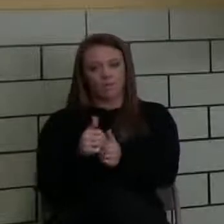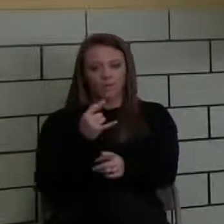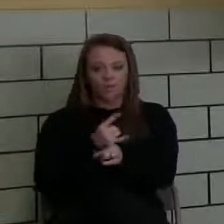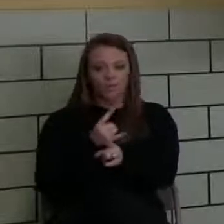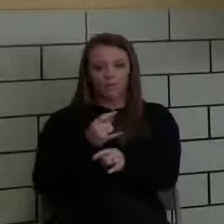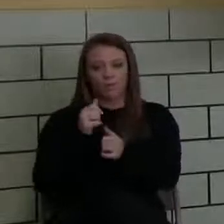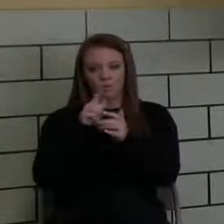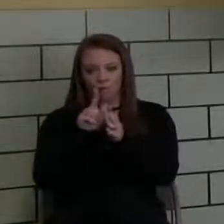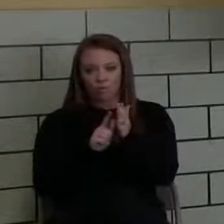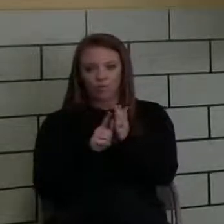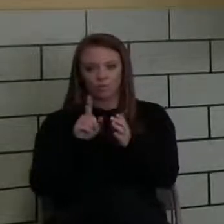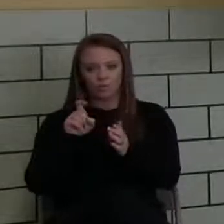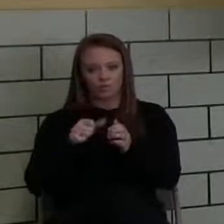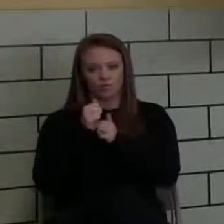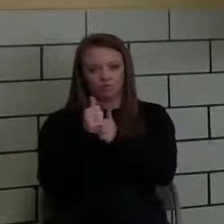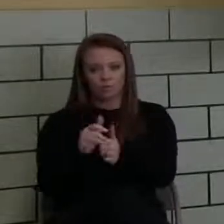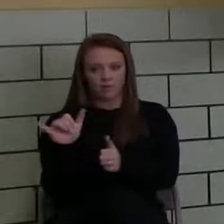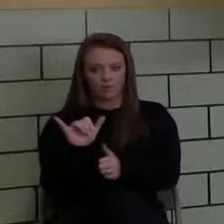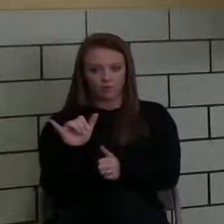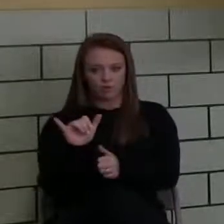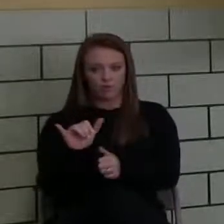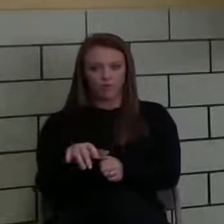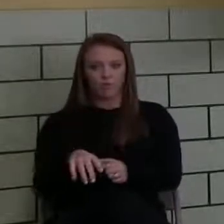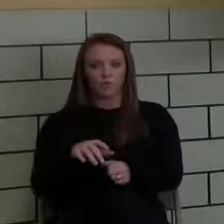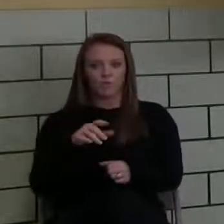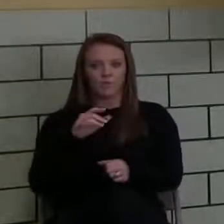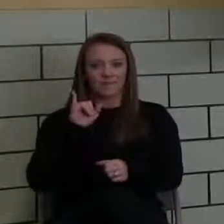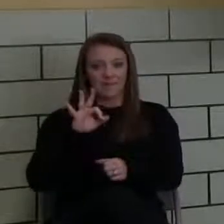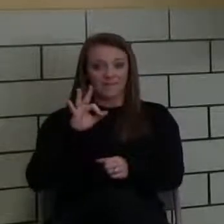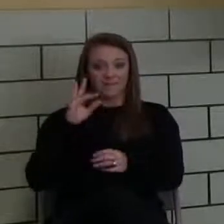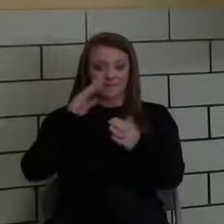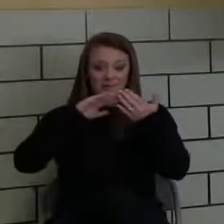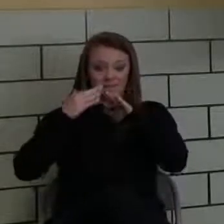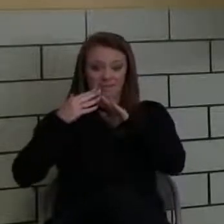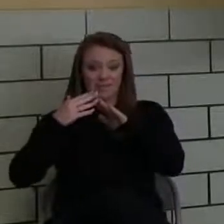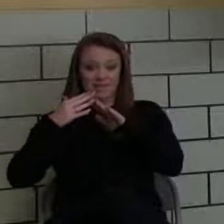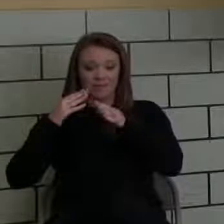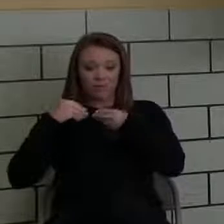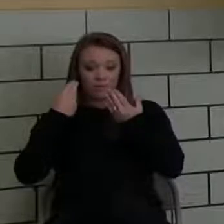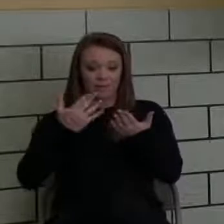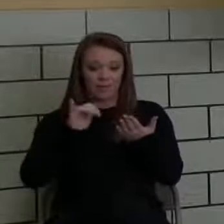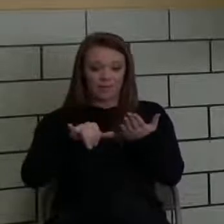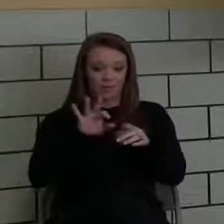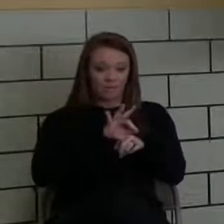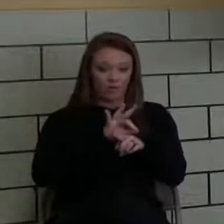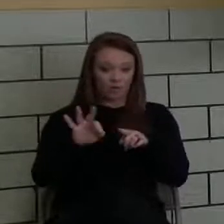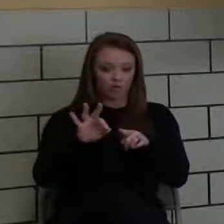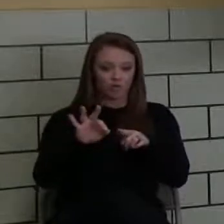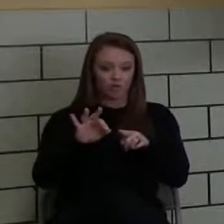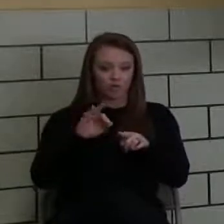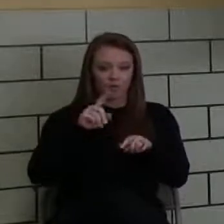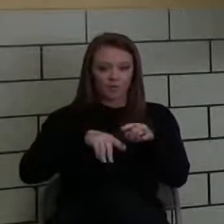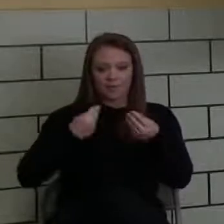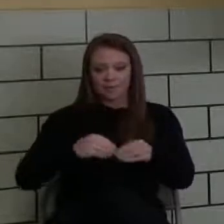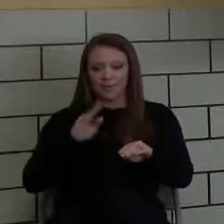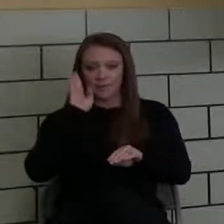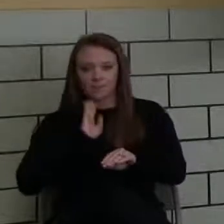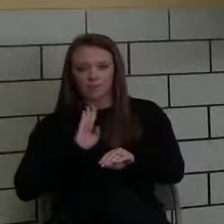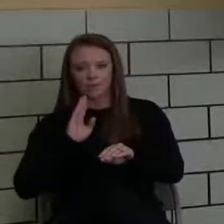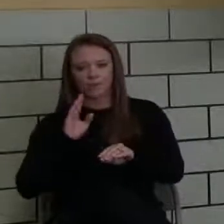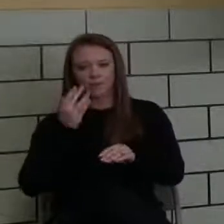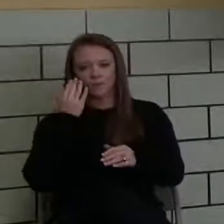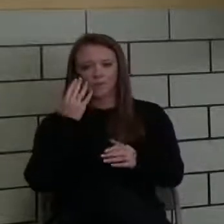city provided that furniture, the businesses would not be able to sell a beer to somebody sitting there.